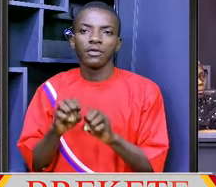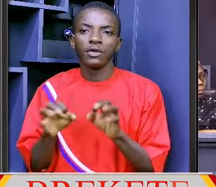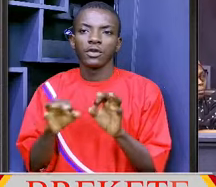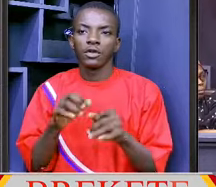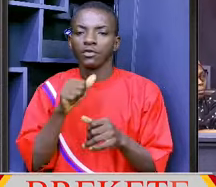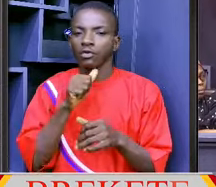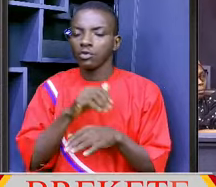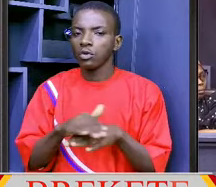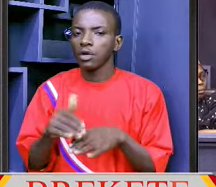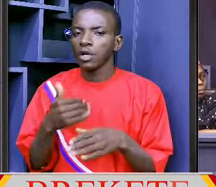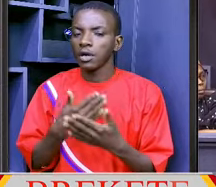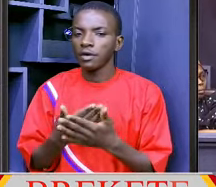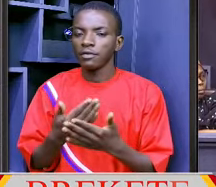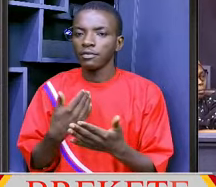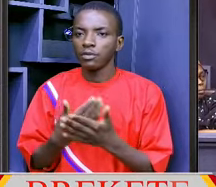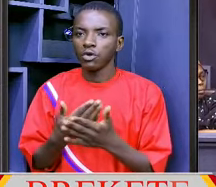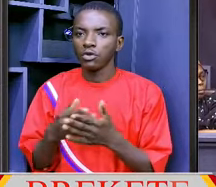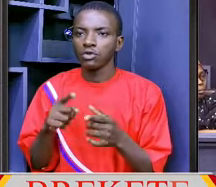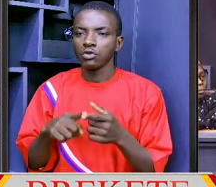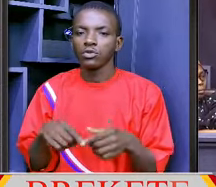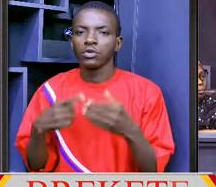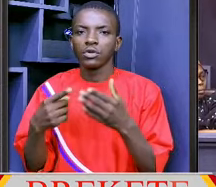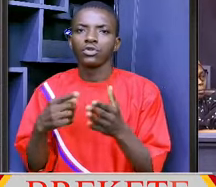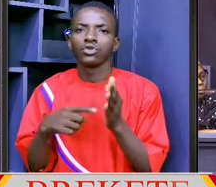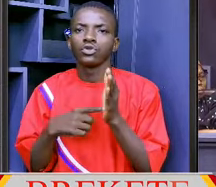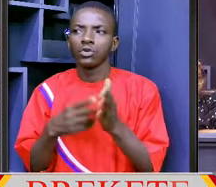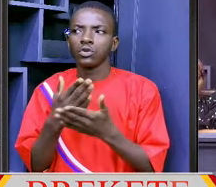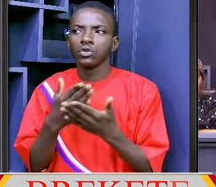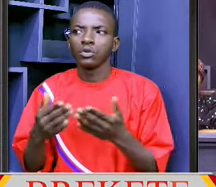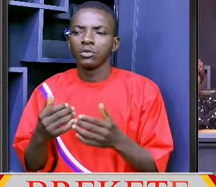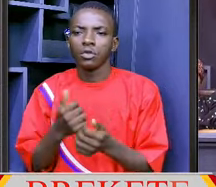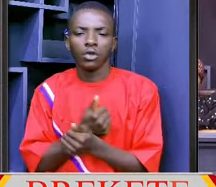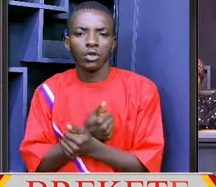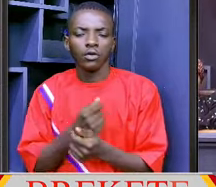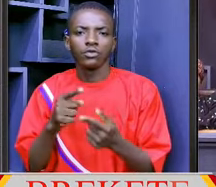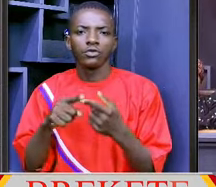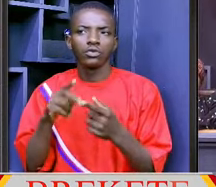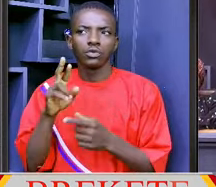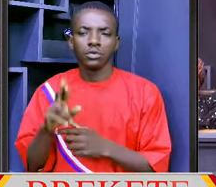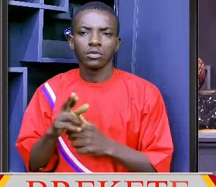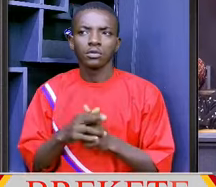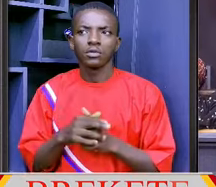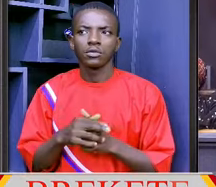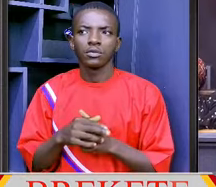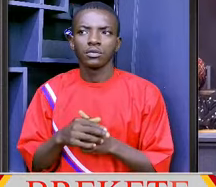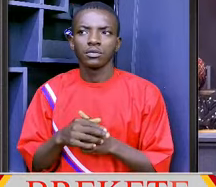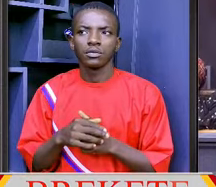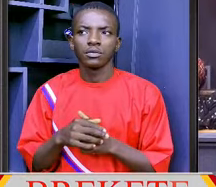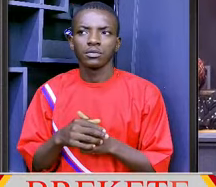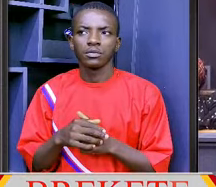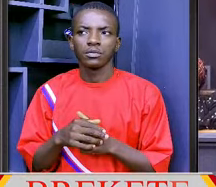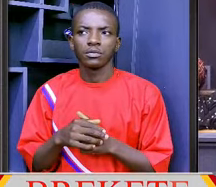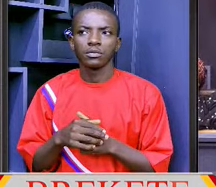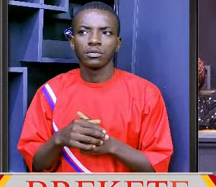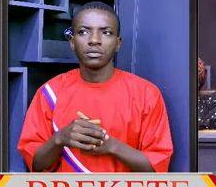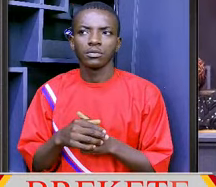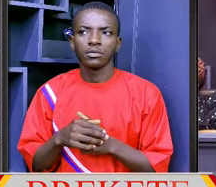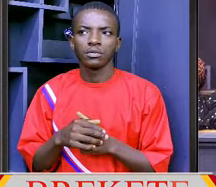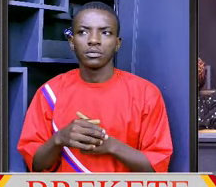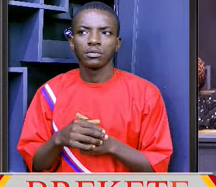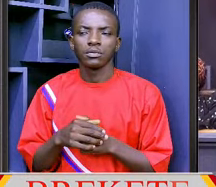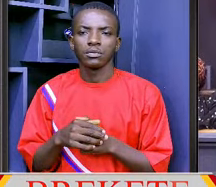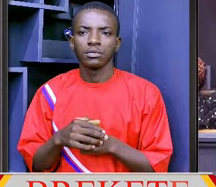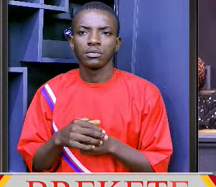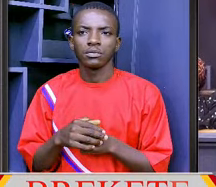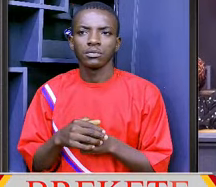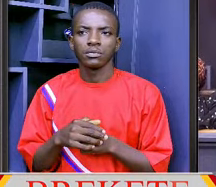we no get money to give, show some love. Yes, sir. Show some love. That's why I want to say that my children remain my